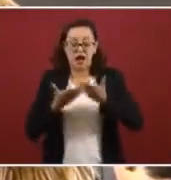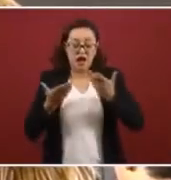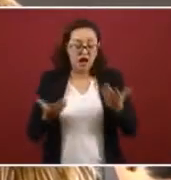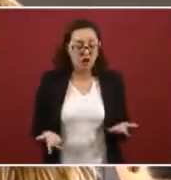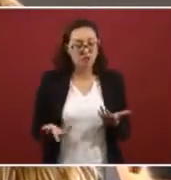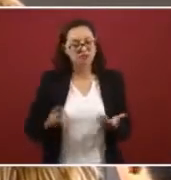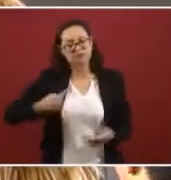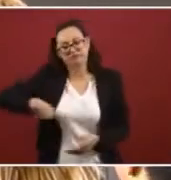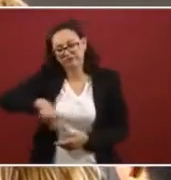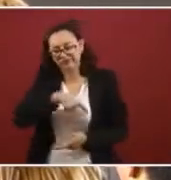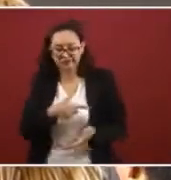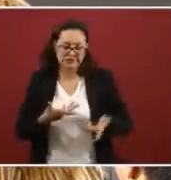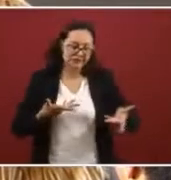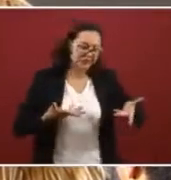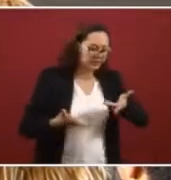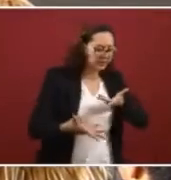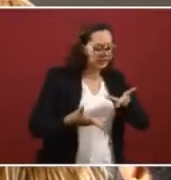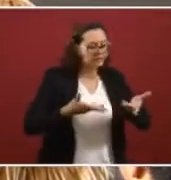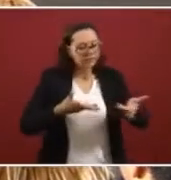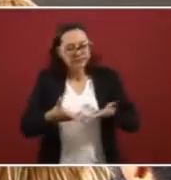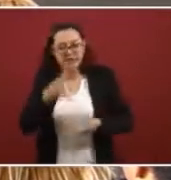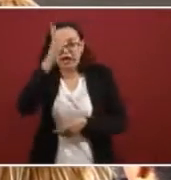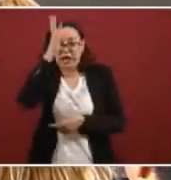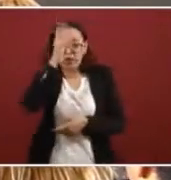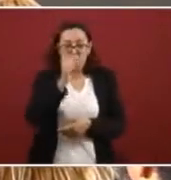looking for an agreement.